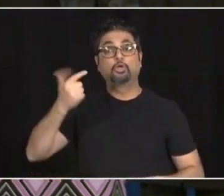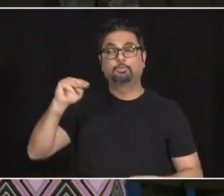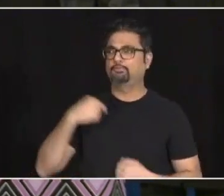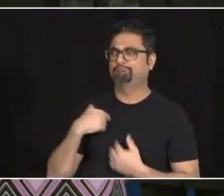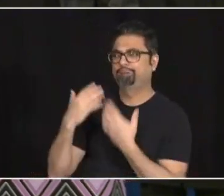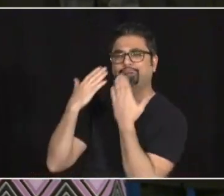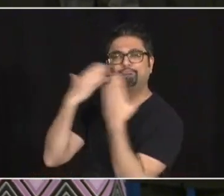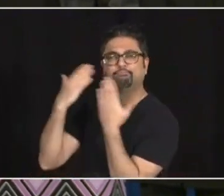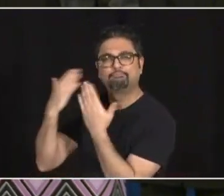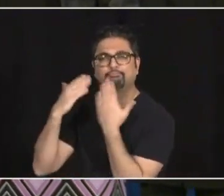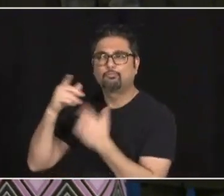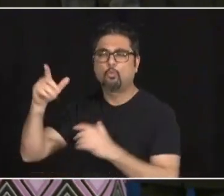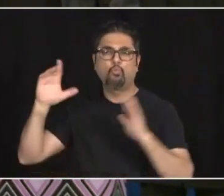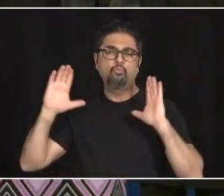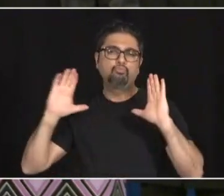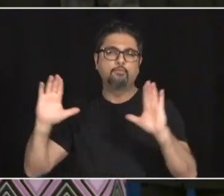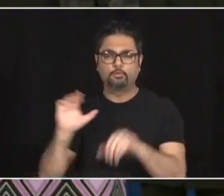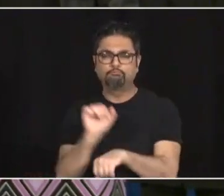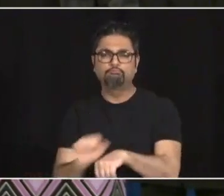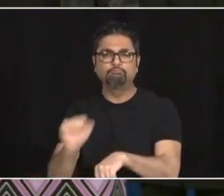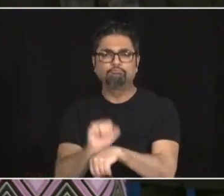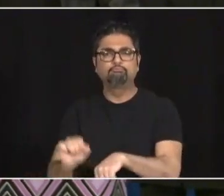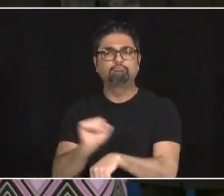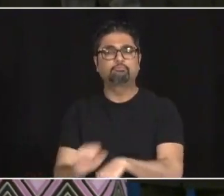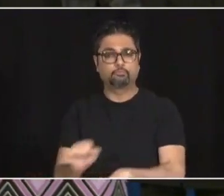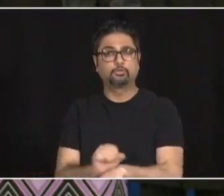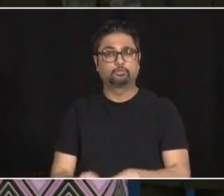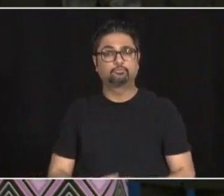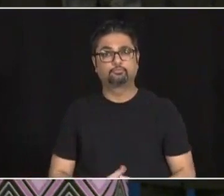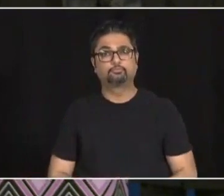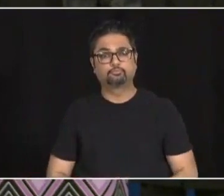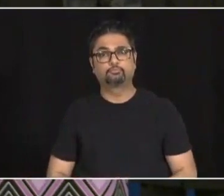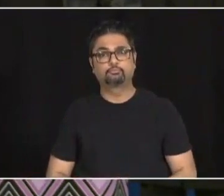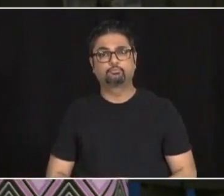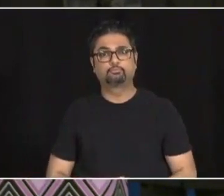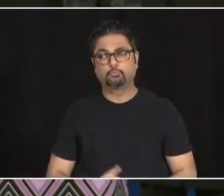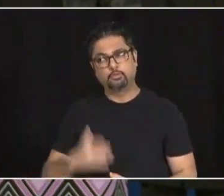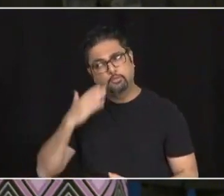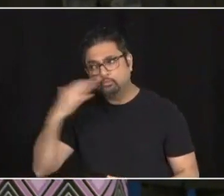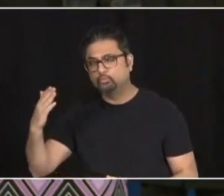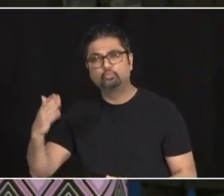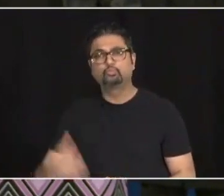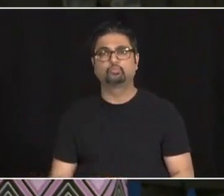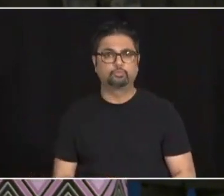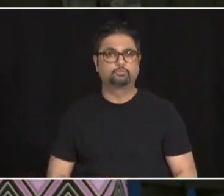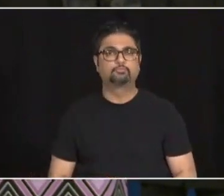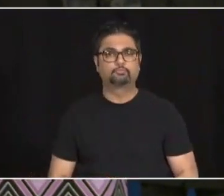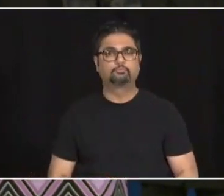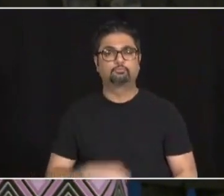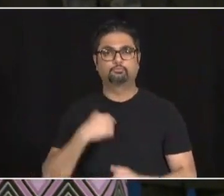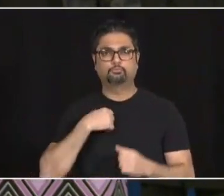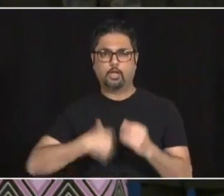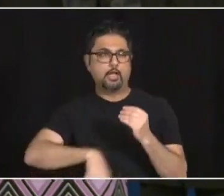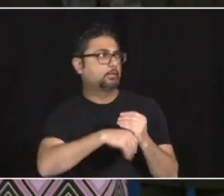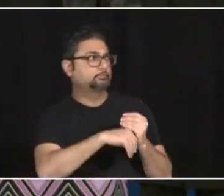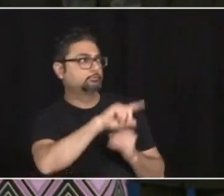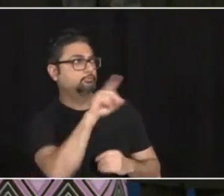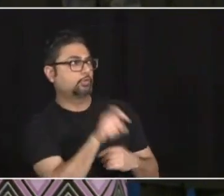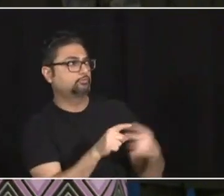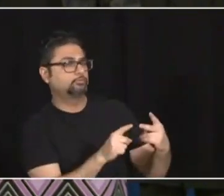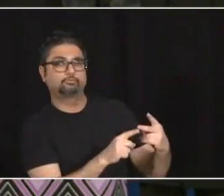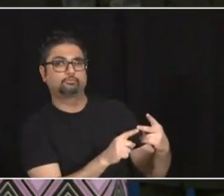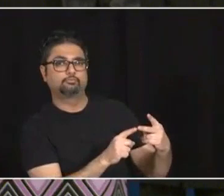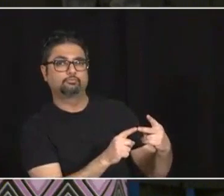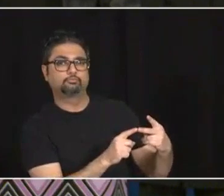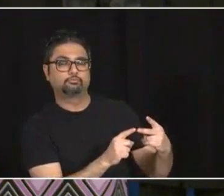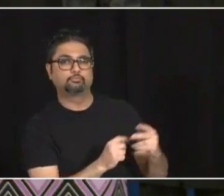an incredible job. Thank you so much. And also, Premier, can you